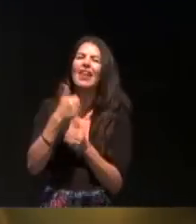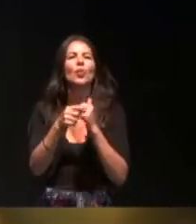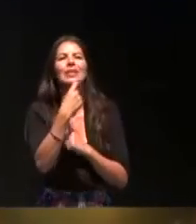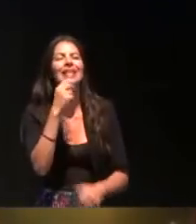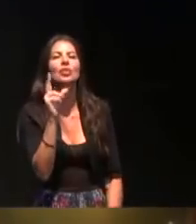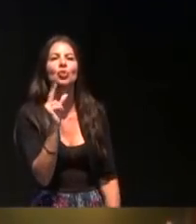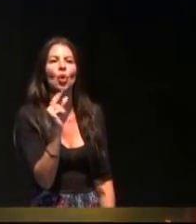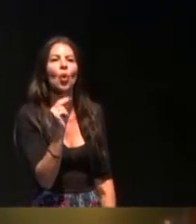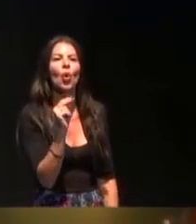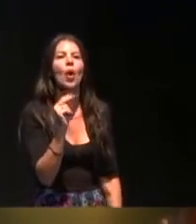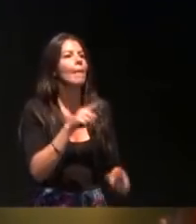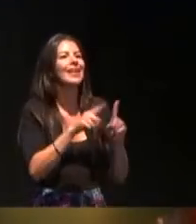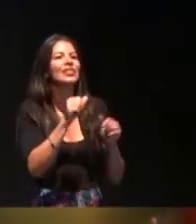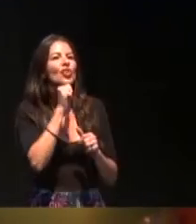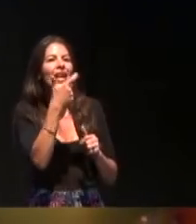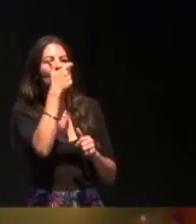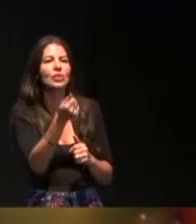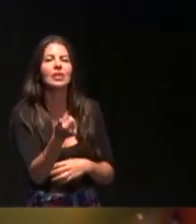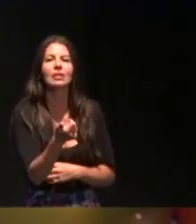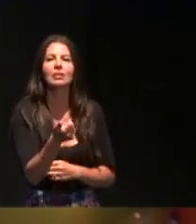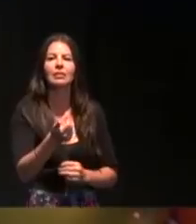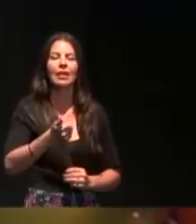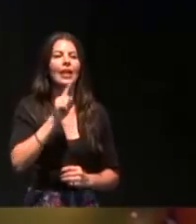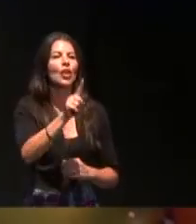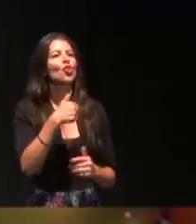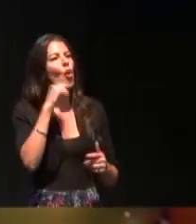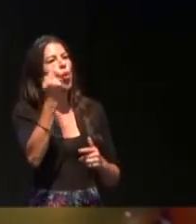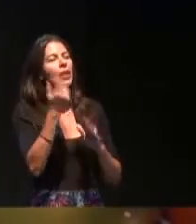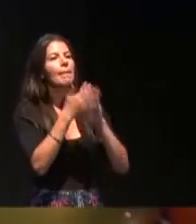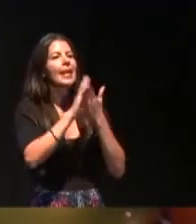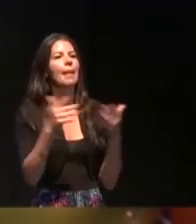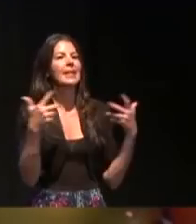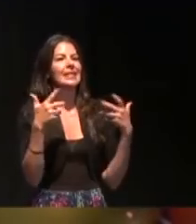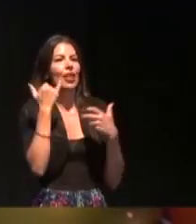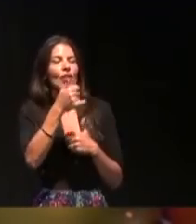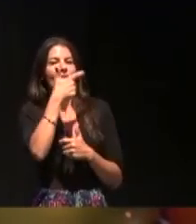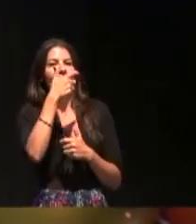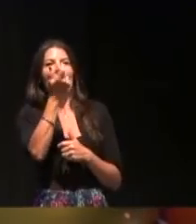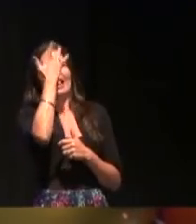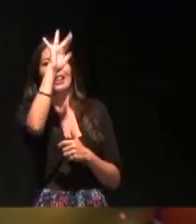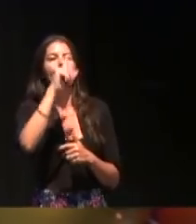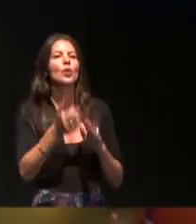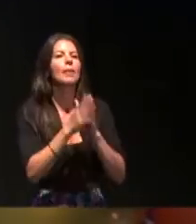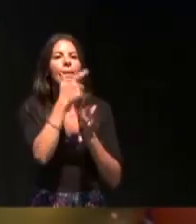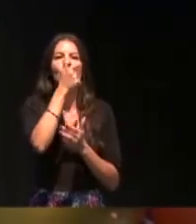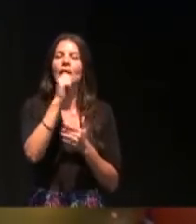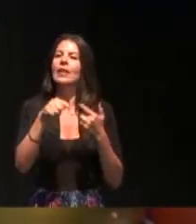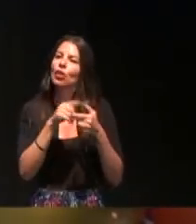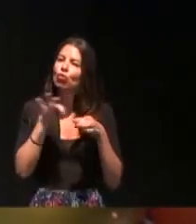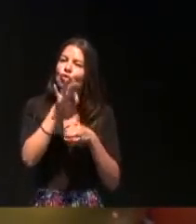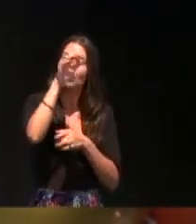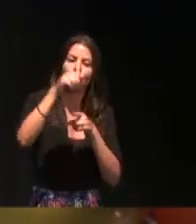say no. You know why? Because they're not interested in it. You only become afraid of enlightenment when you're interested. When you become interested and you do